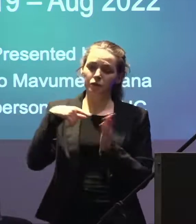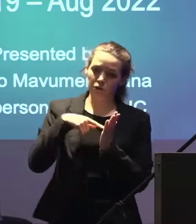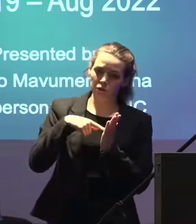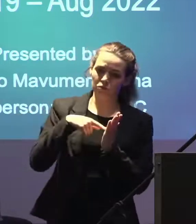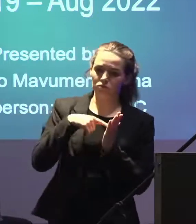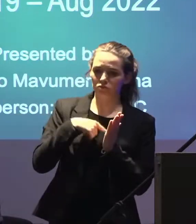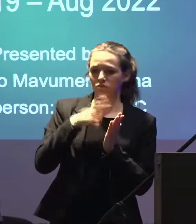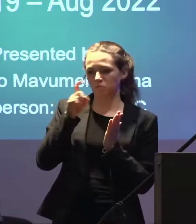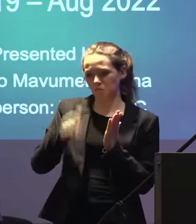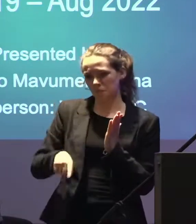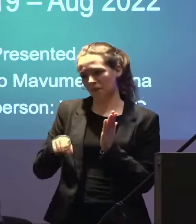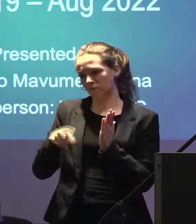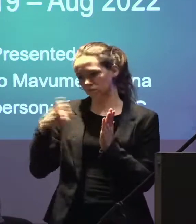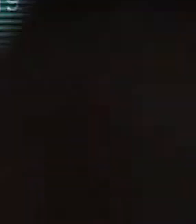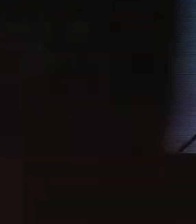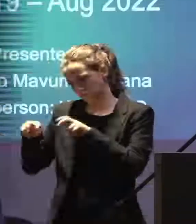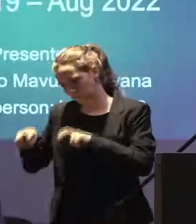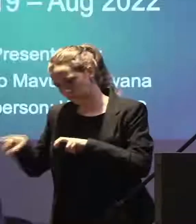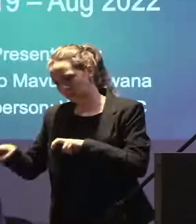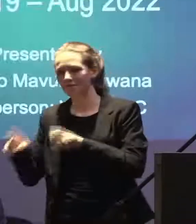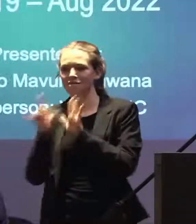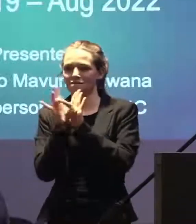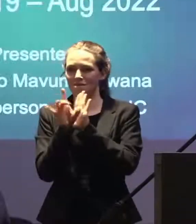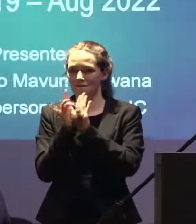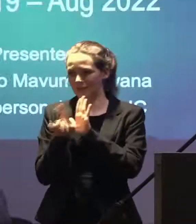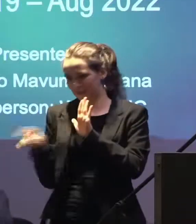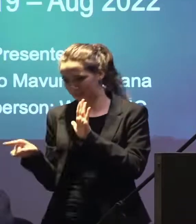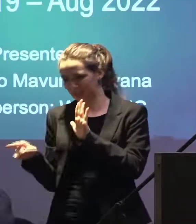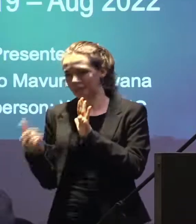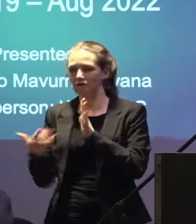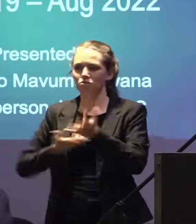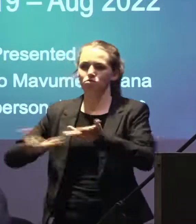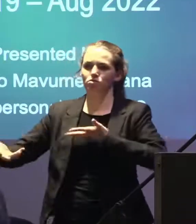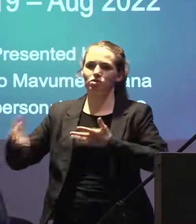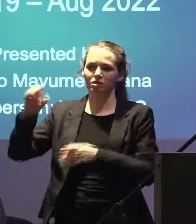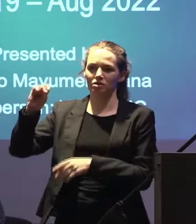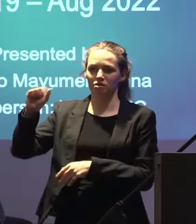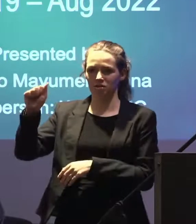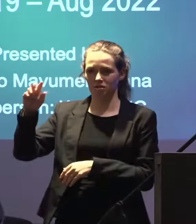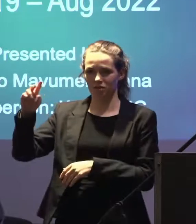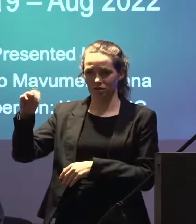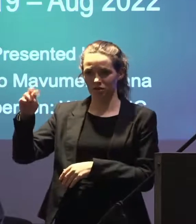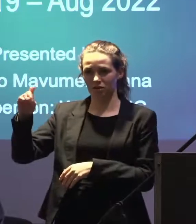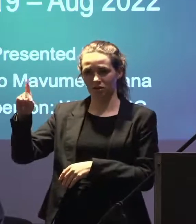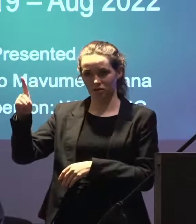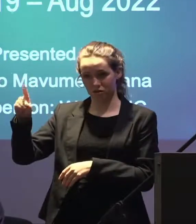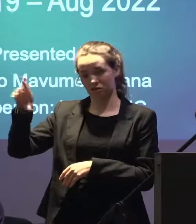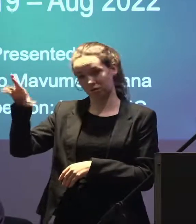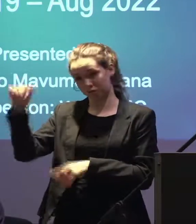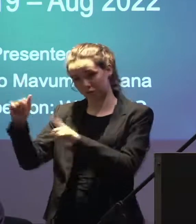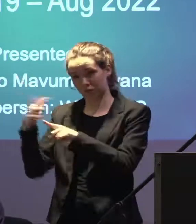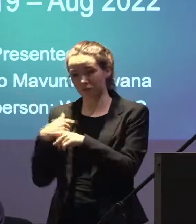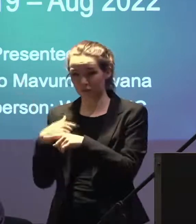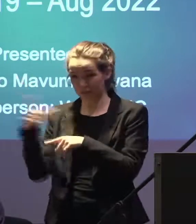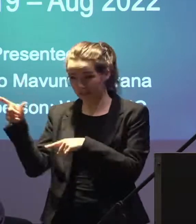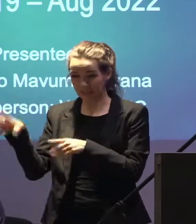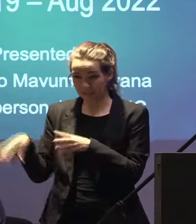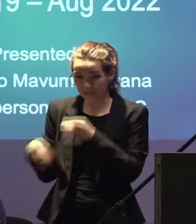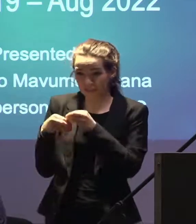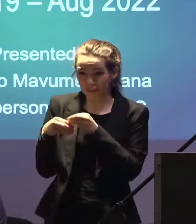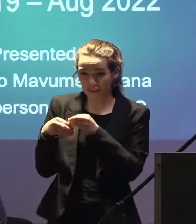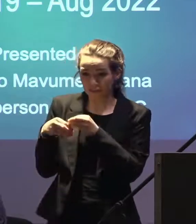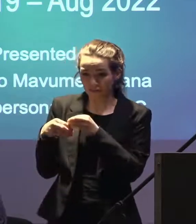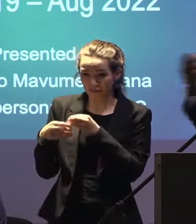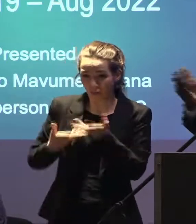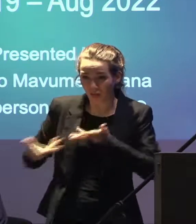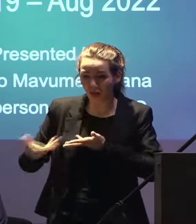dig up their gazette for those, and then we start to engage SANRAL. At that point in time, I really hope that SANRAL will come on board and that we